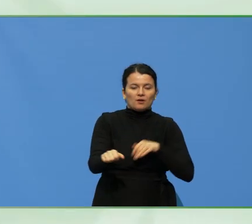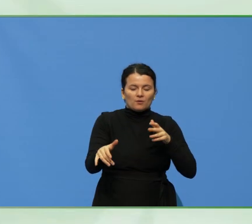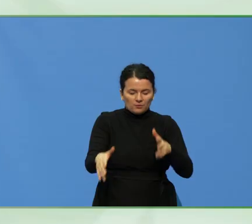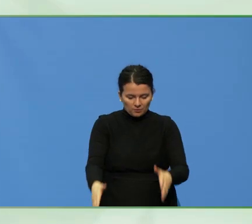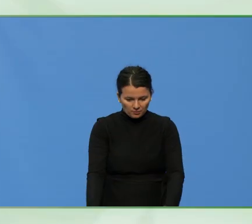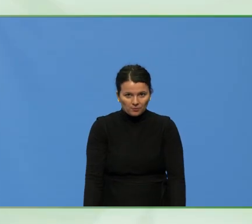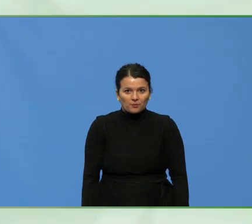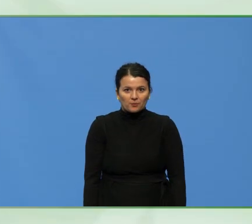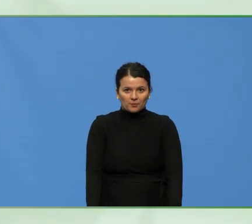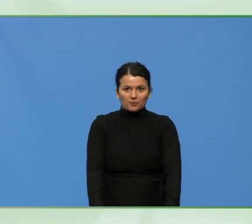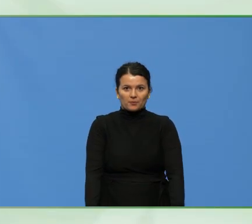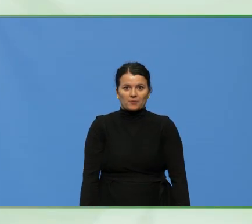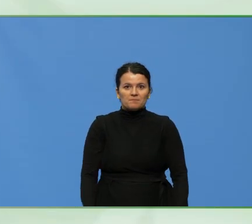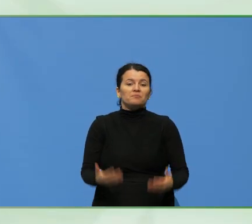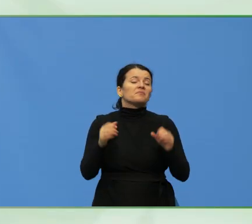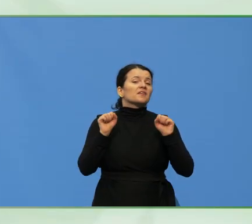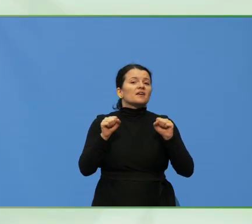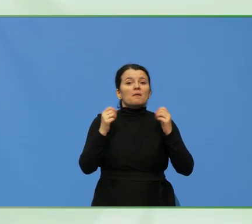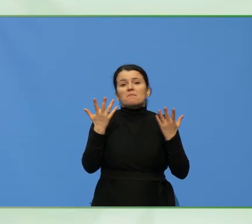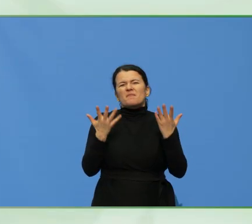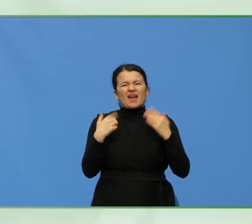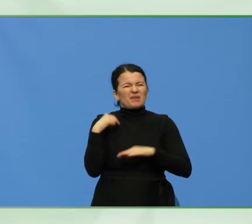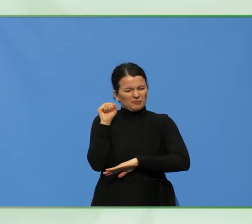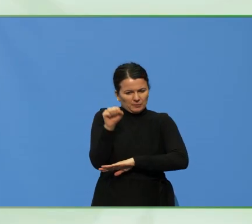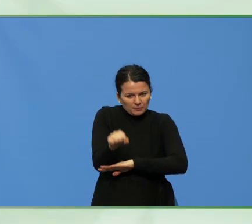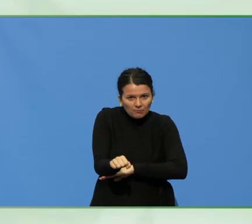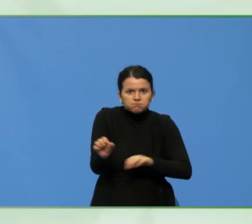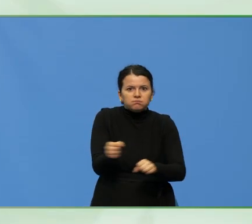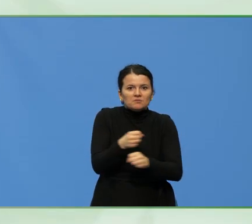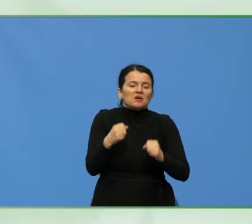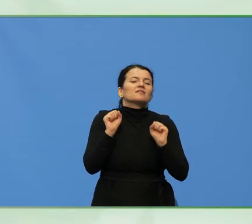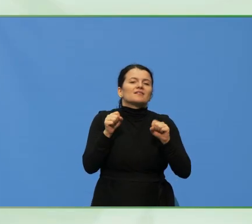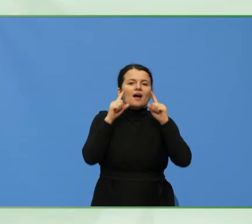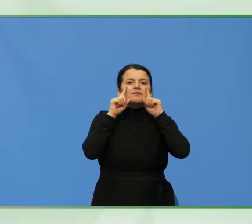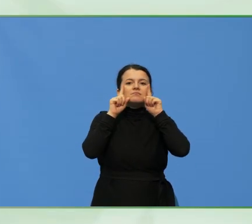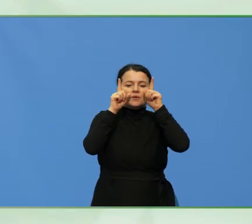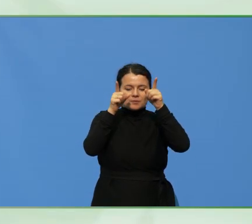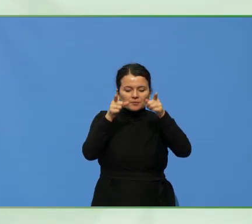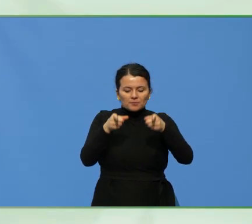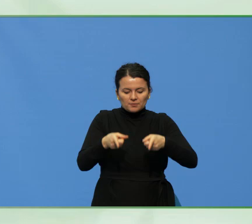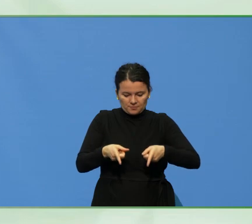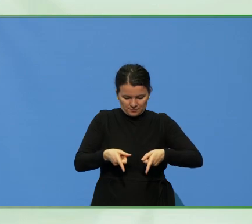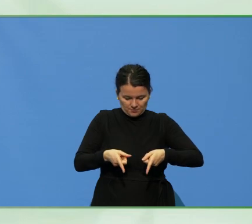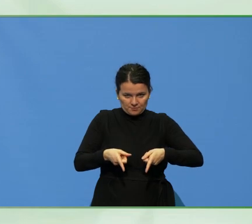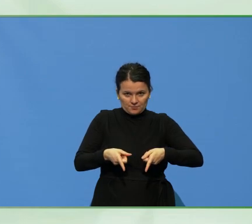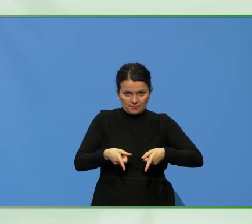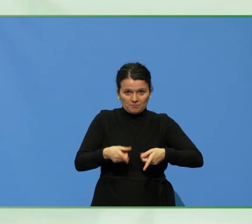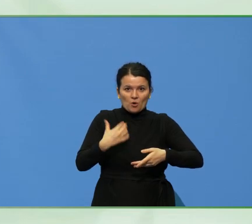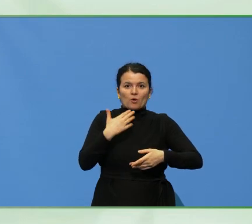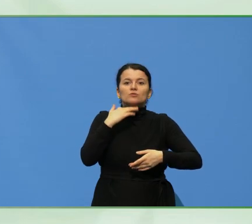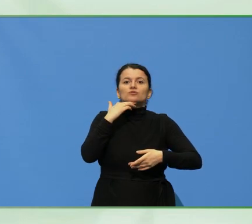simply be with your gaze coming down towards the floor. It could simply be with your chin tucking towards your